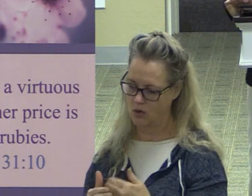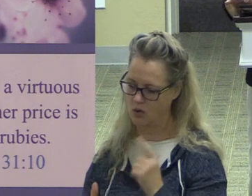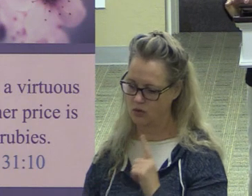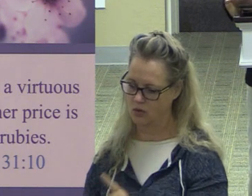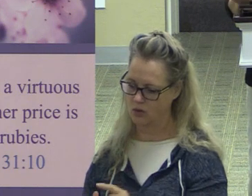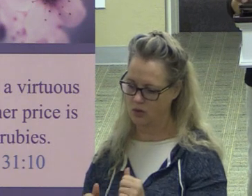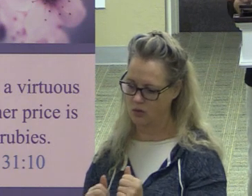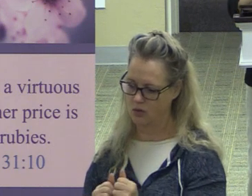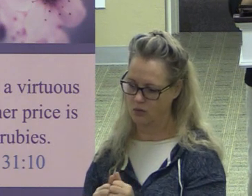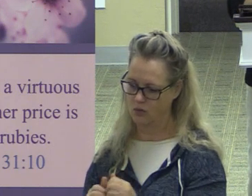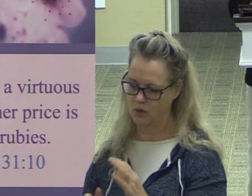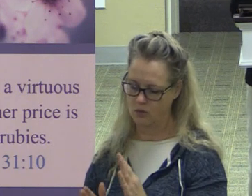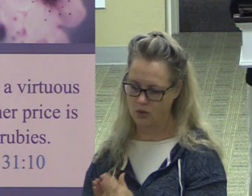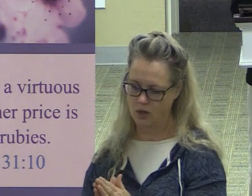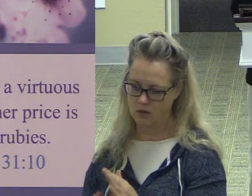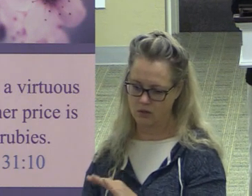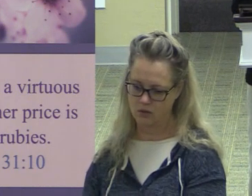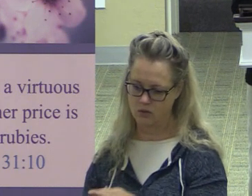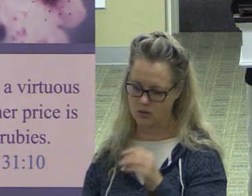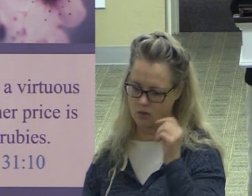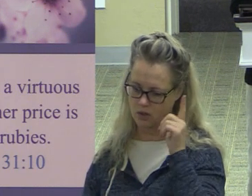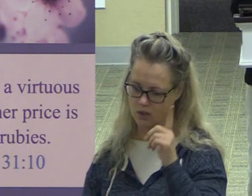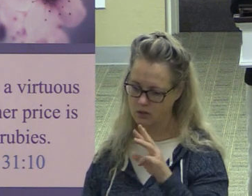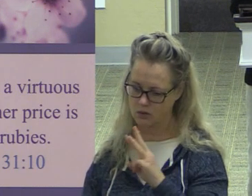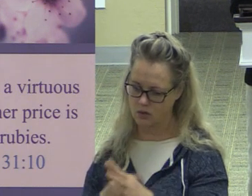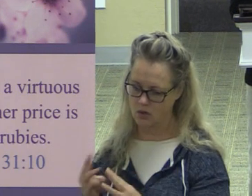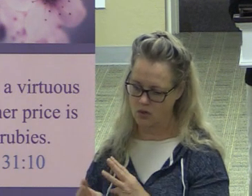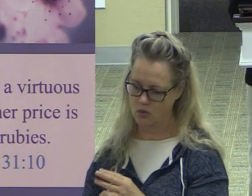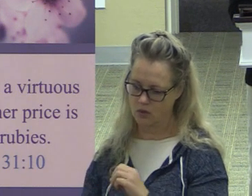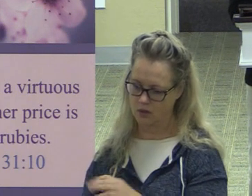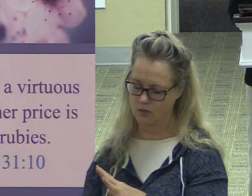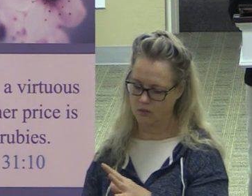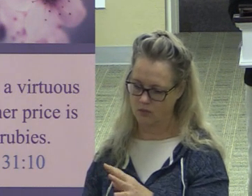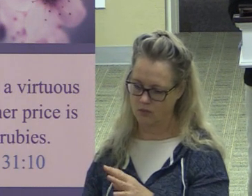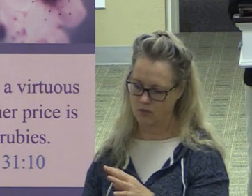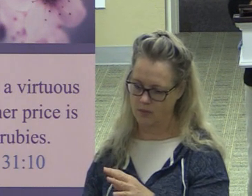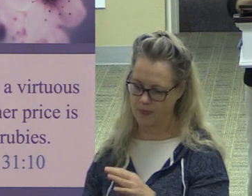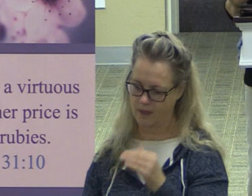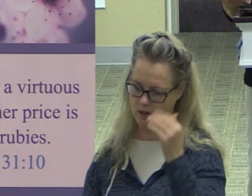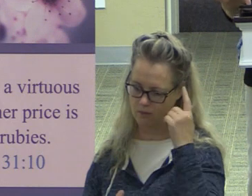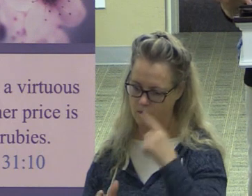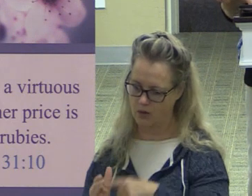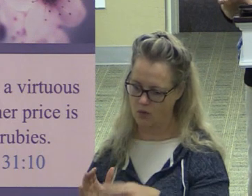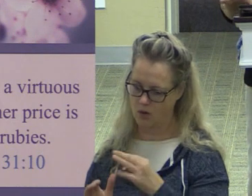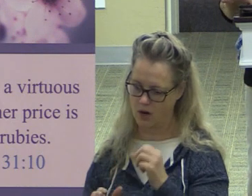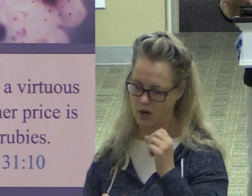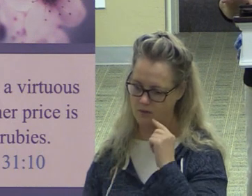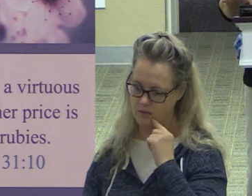Don't listen to worldly counsel and beware of bitterness and pride.